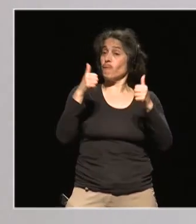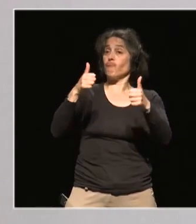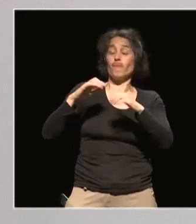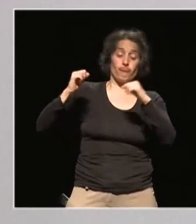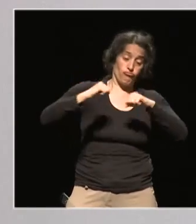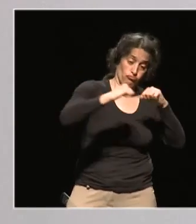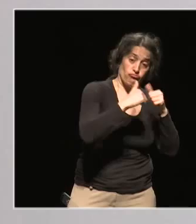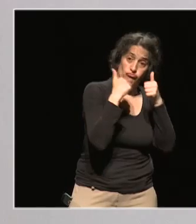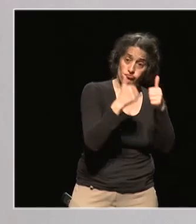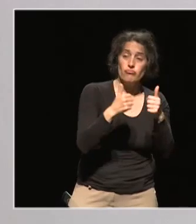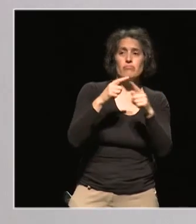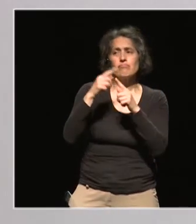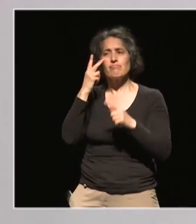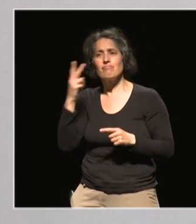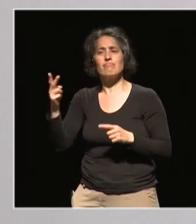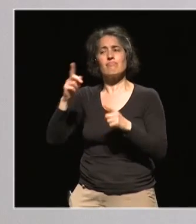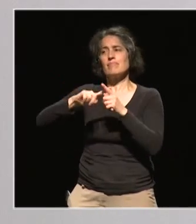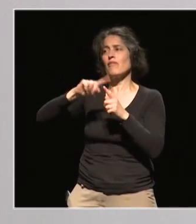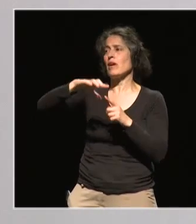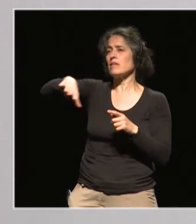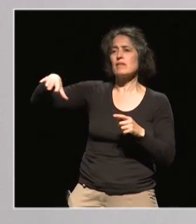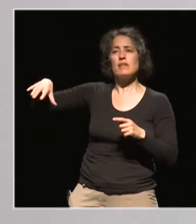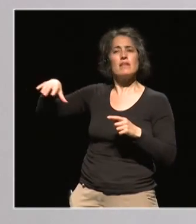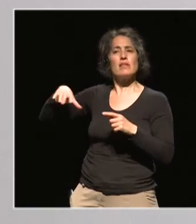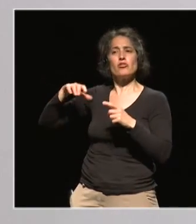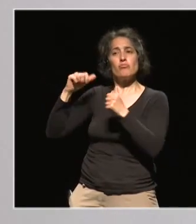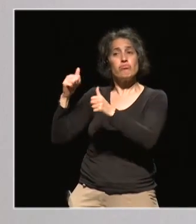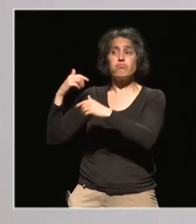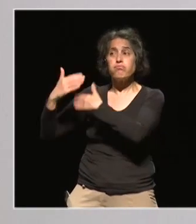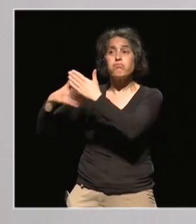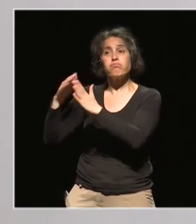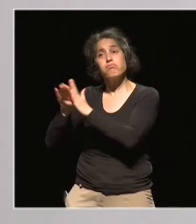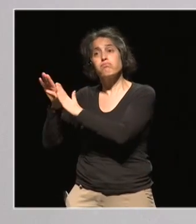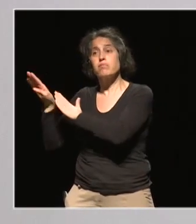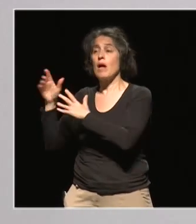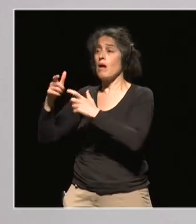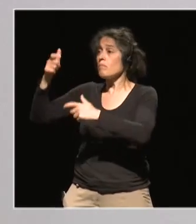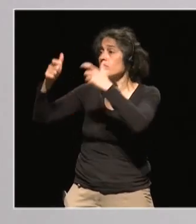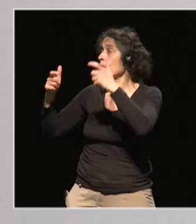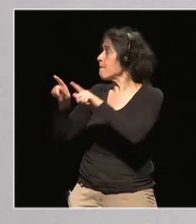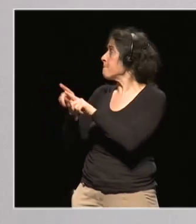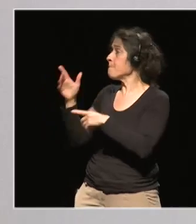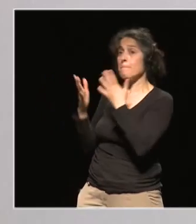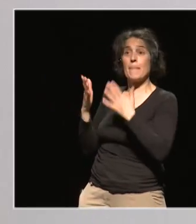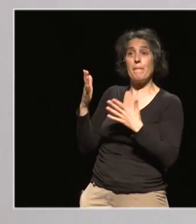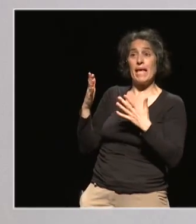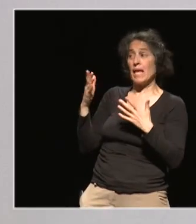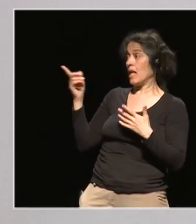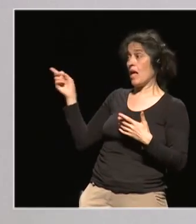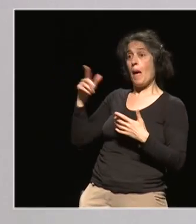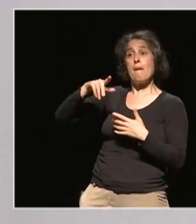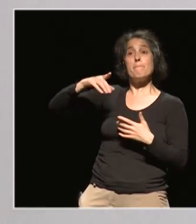So in Paraguay, is there enthusiasm for local work which is going faster than what is happening at the government